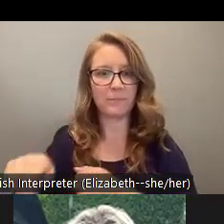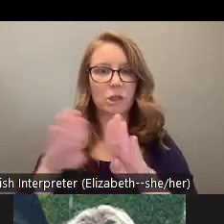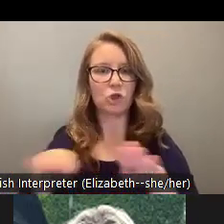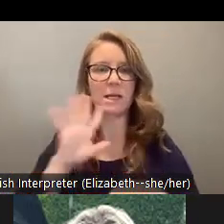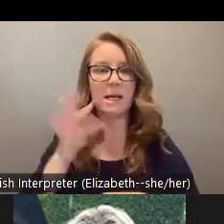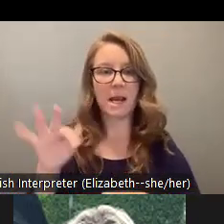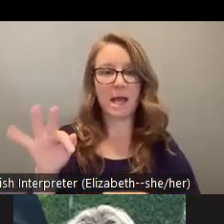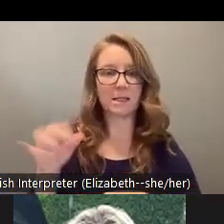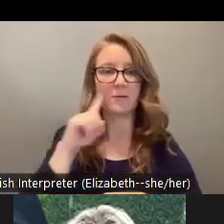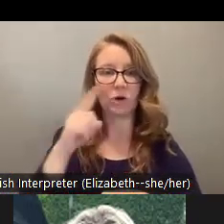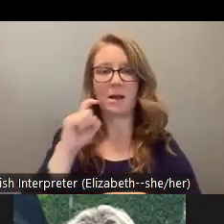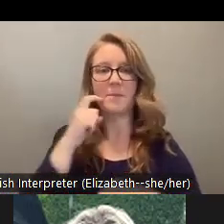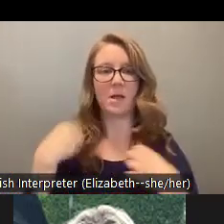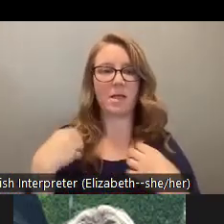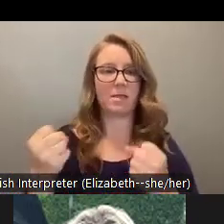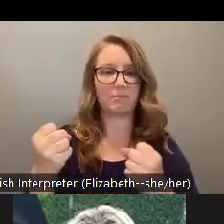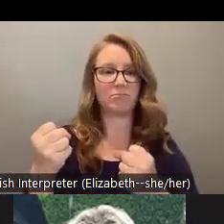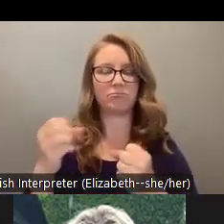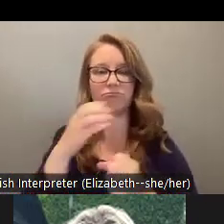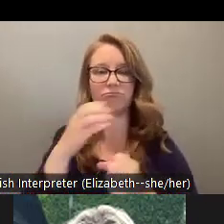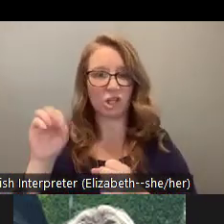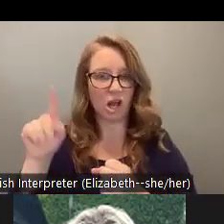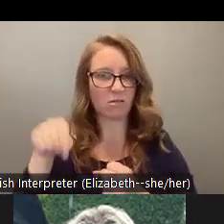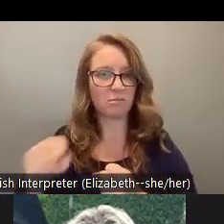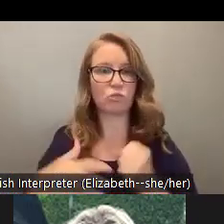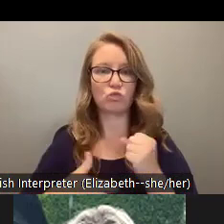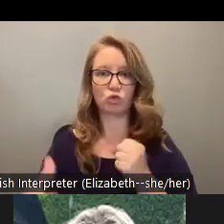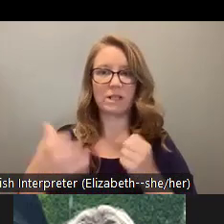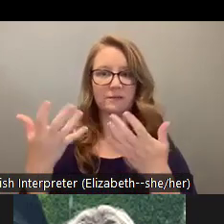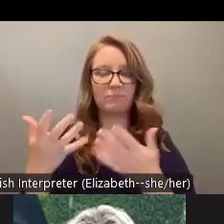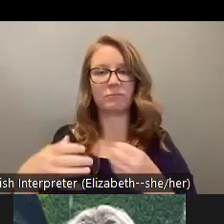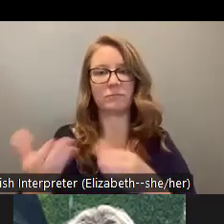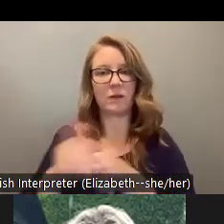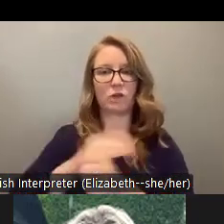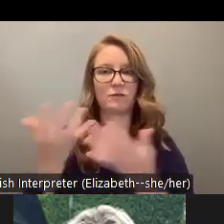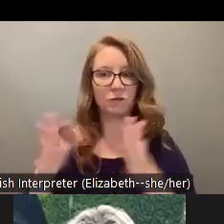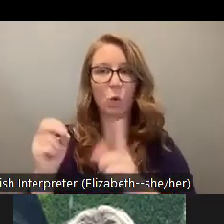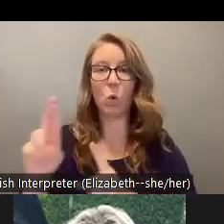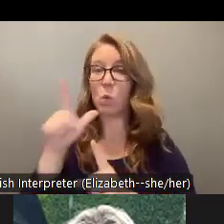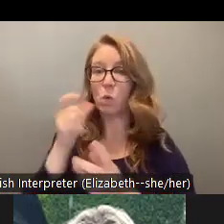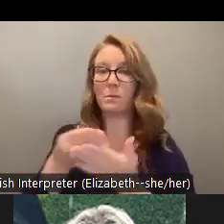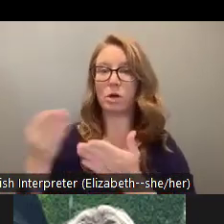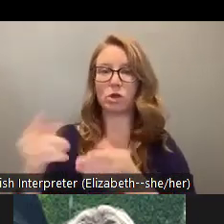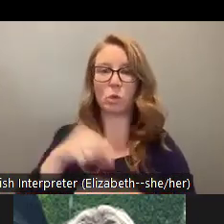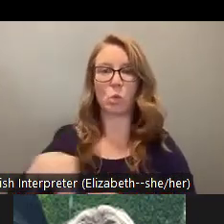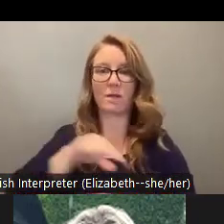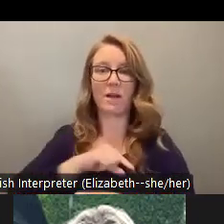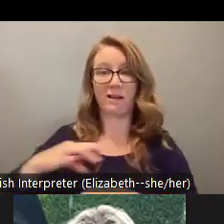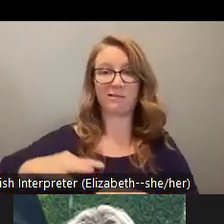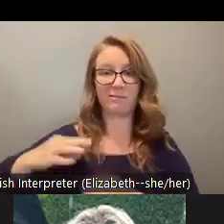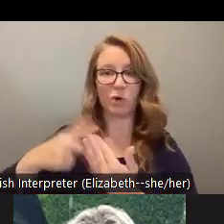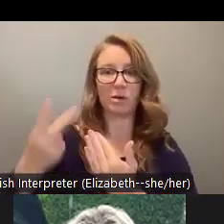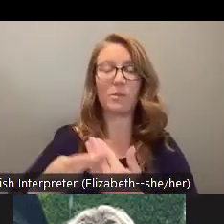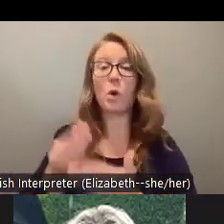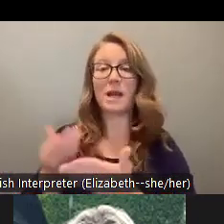for Kids program, individuals whose after pregnancy coverage is ending, and individuals who purchased a qualifying health plan whose income is at or below